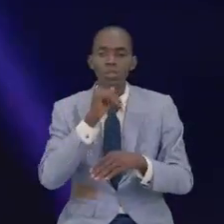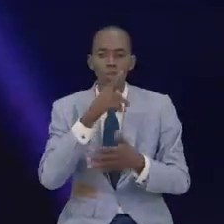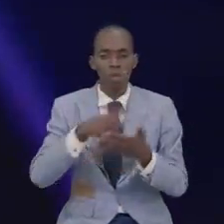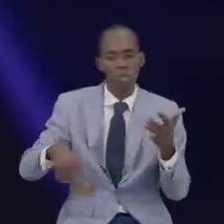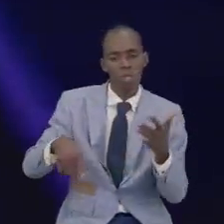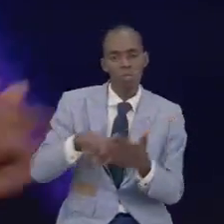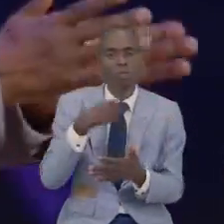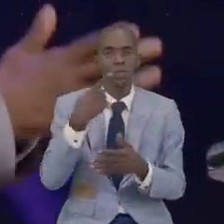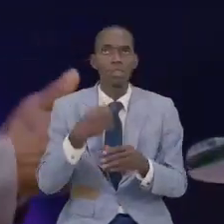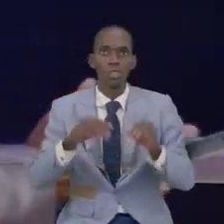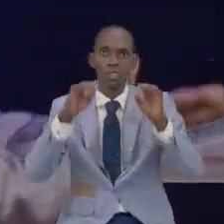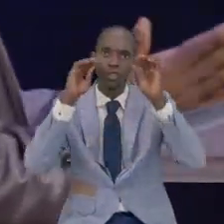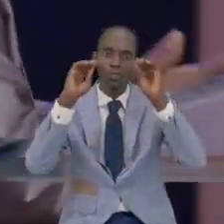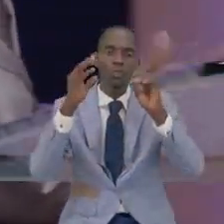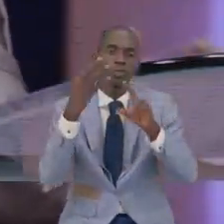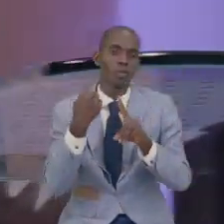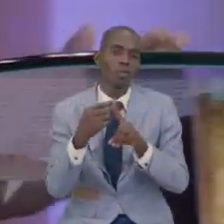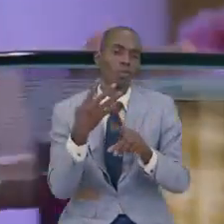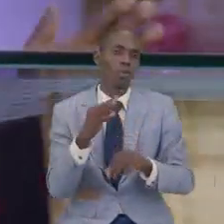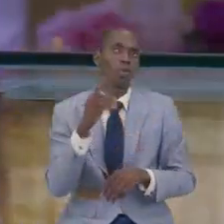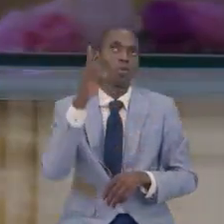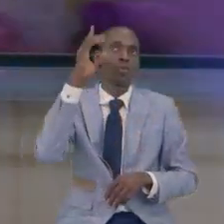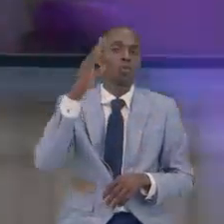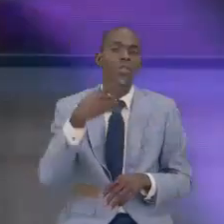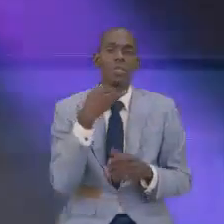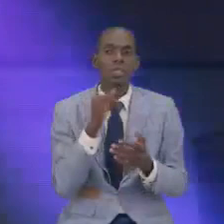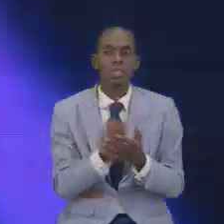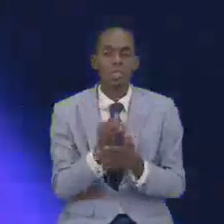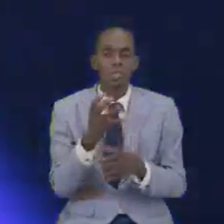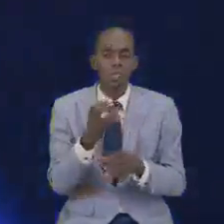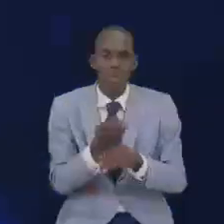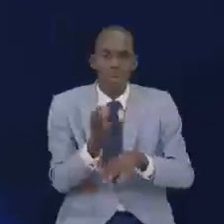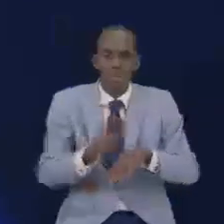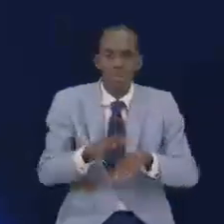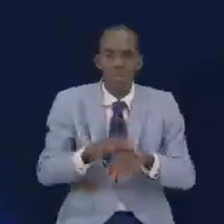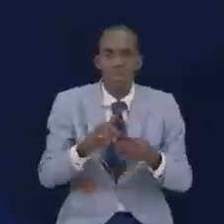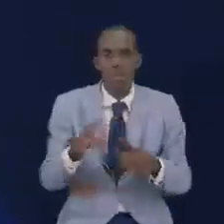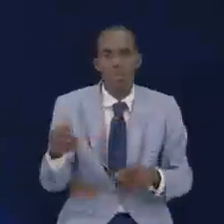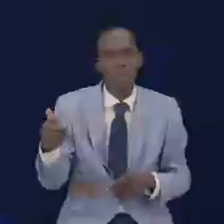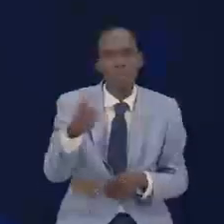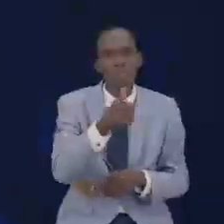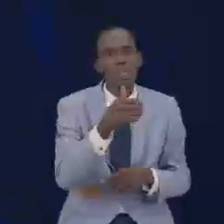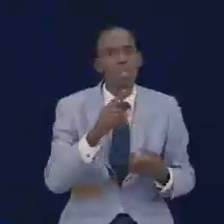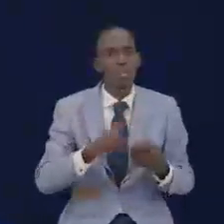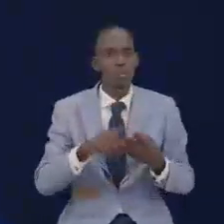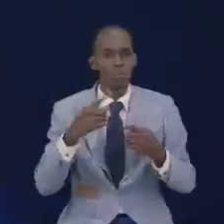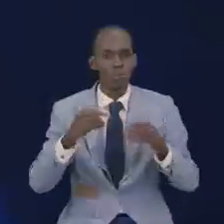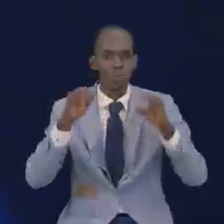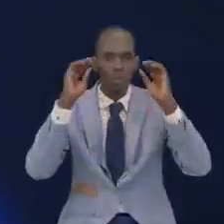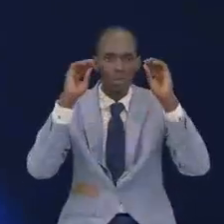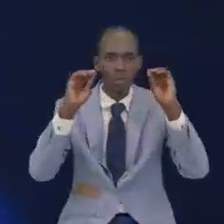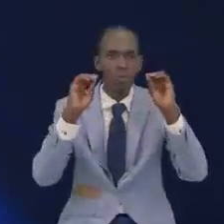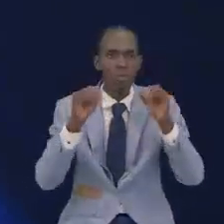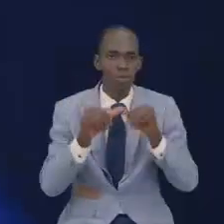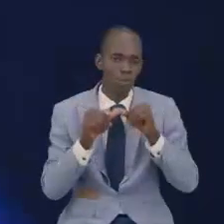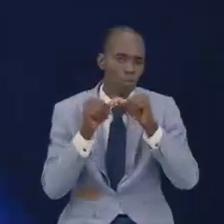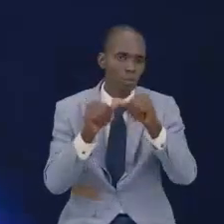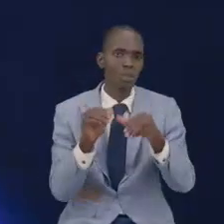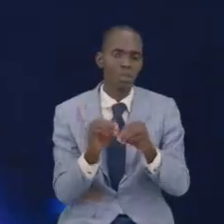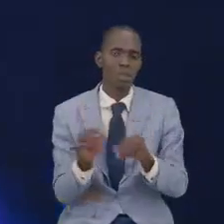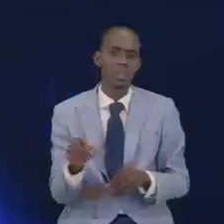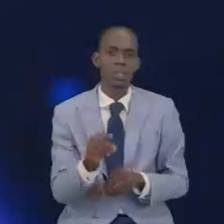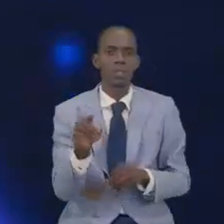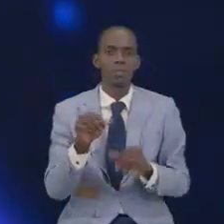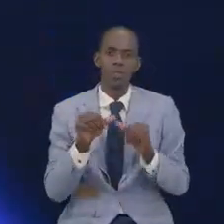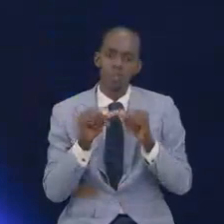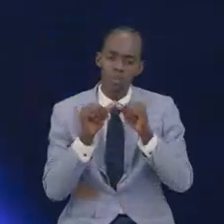the doctrine of the word of God. It says, take heed unto thyself and unto the doctrine. Continue in them.